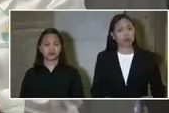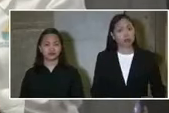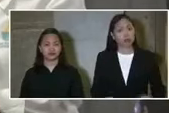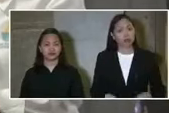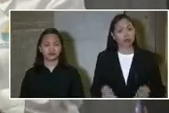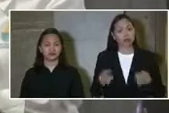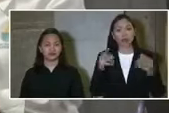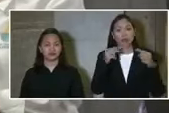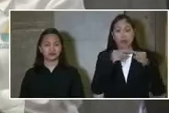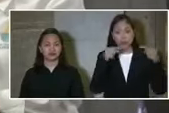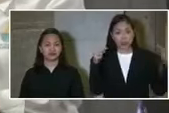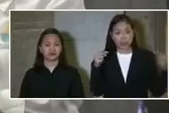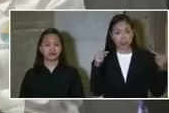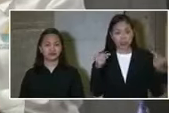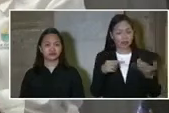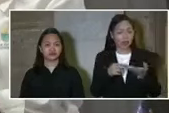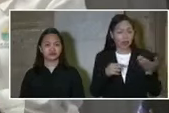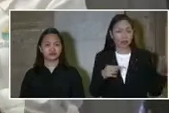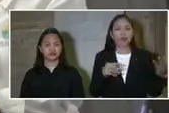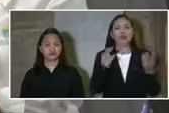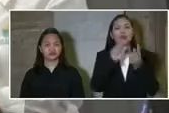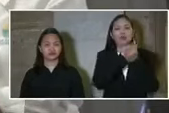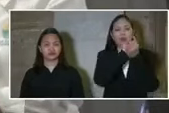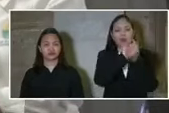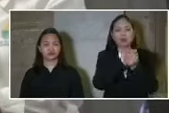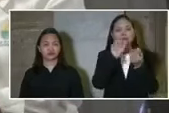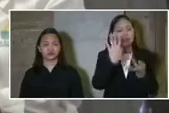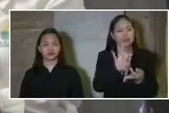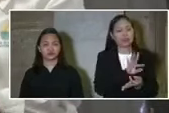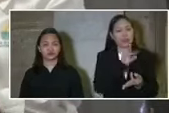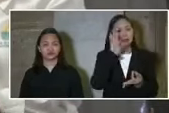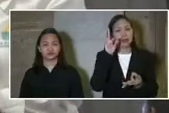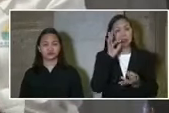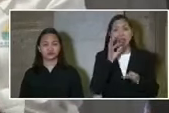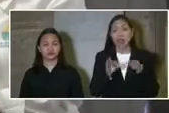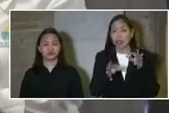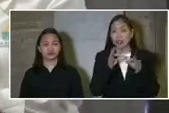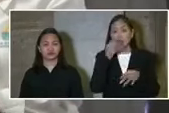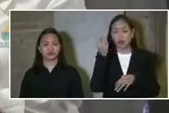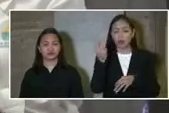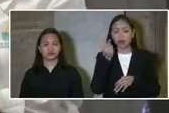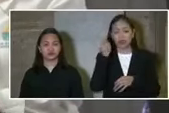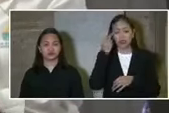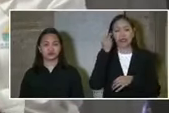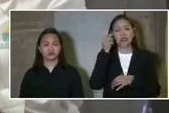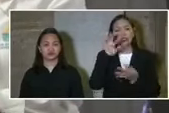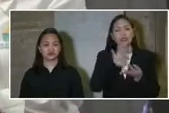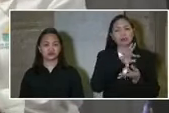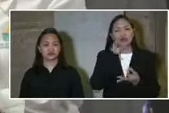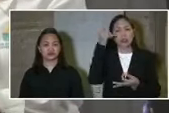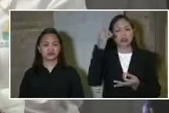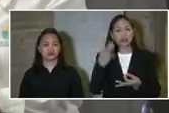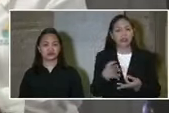contrary, you are in the Spirit, if only the Spirit of God dwells in